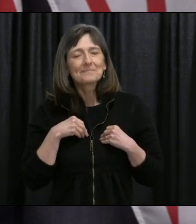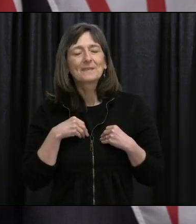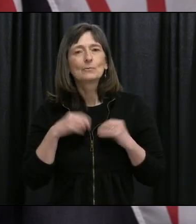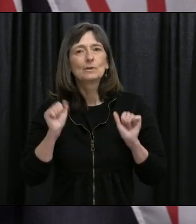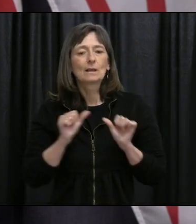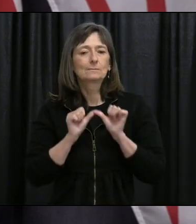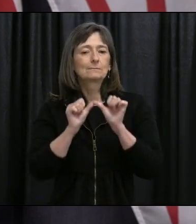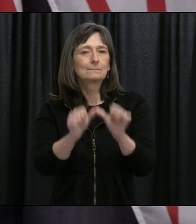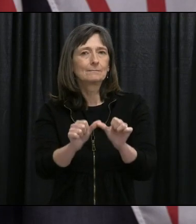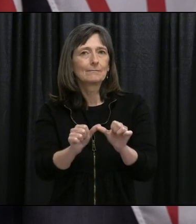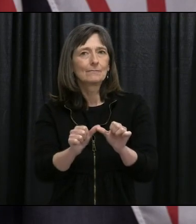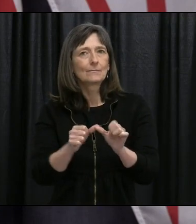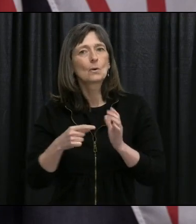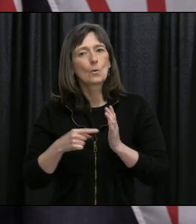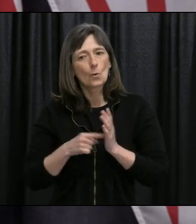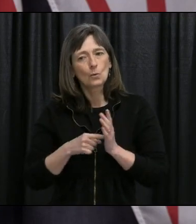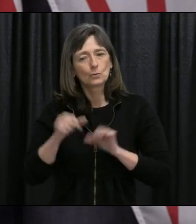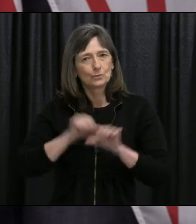other to see this through.